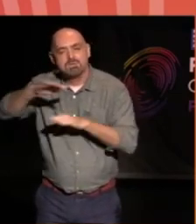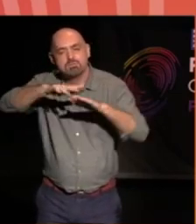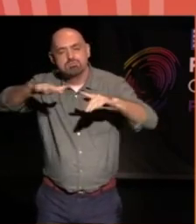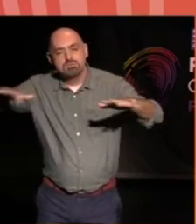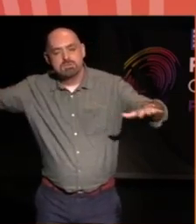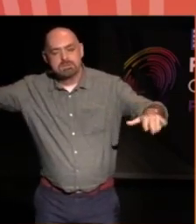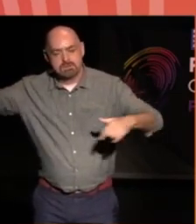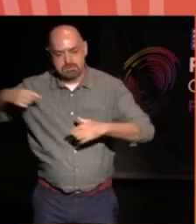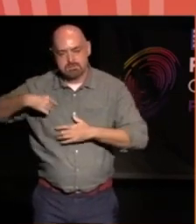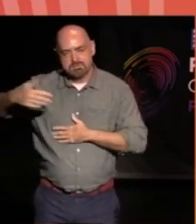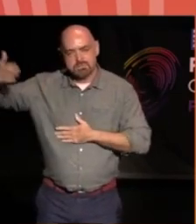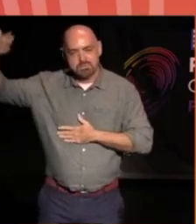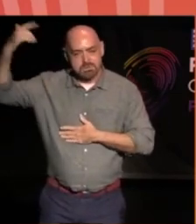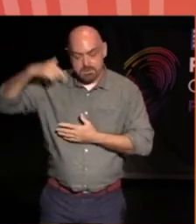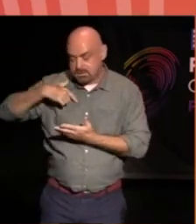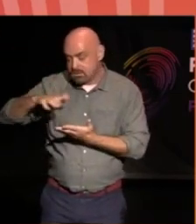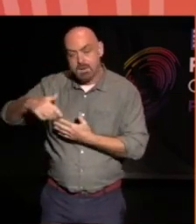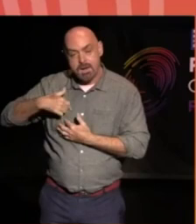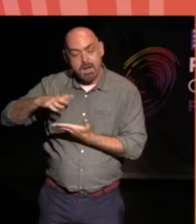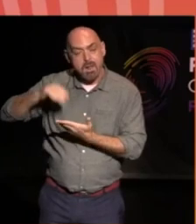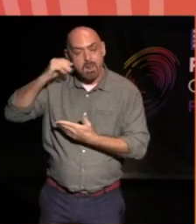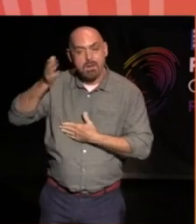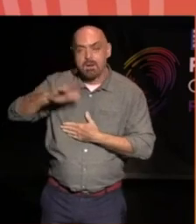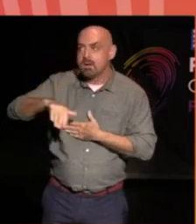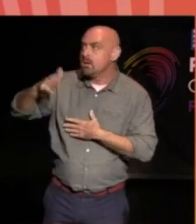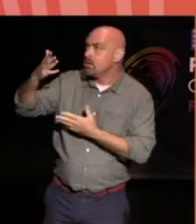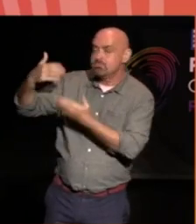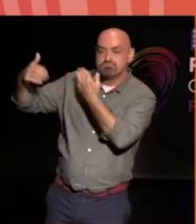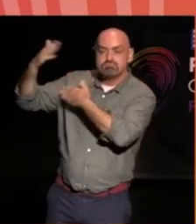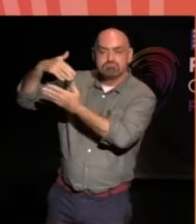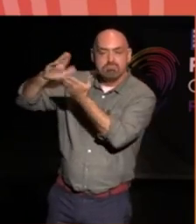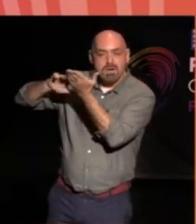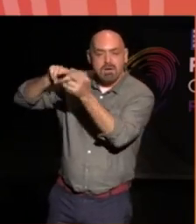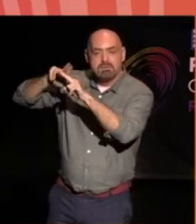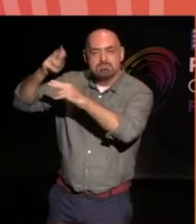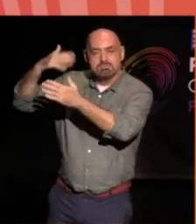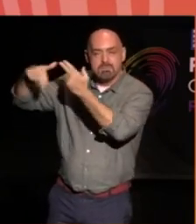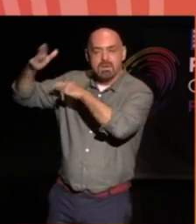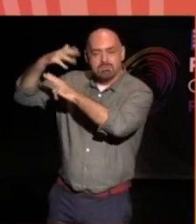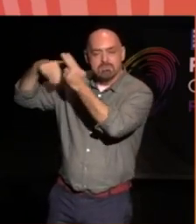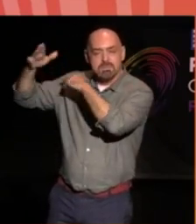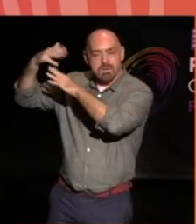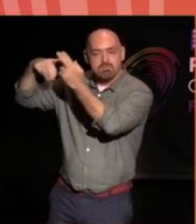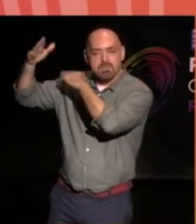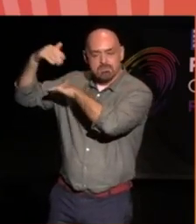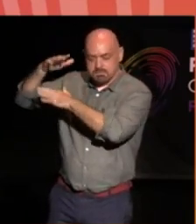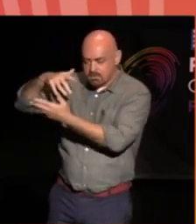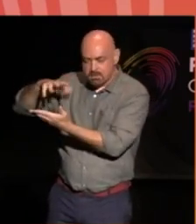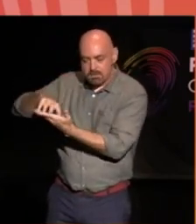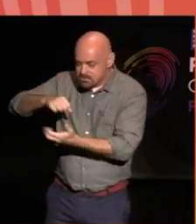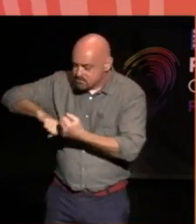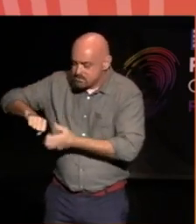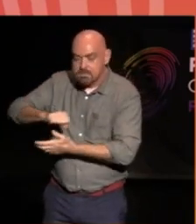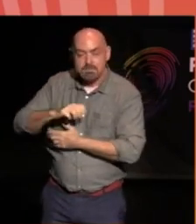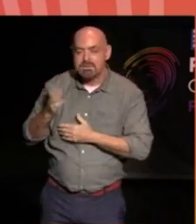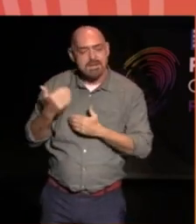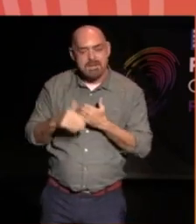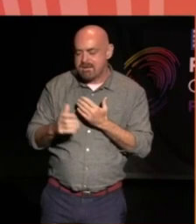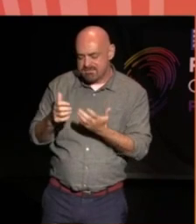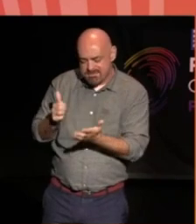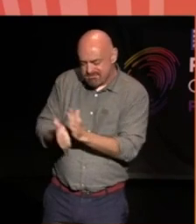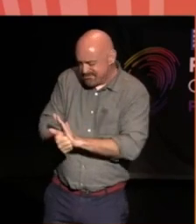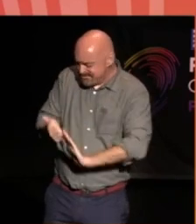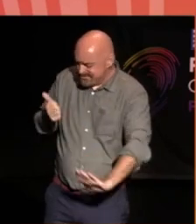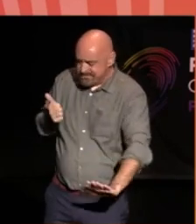country. Though I learned from my ancestors and they from theirs, I never fully mastered